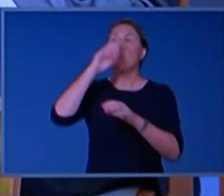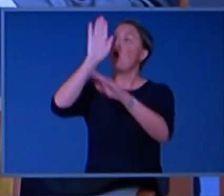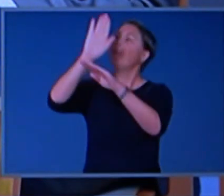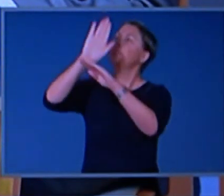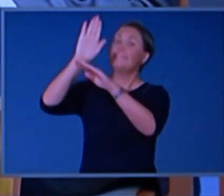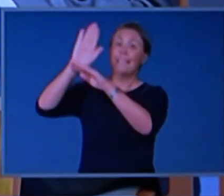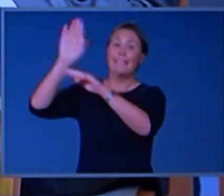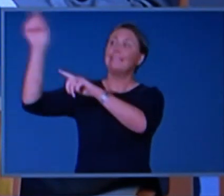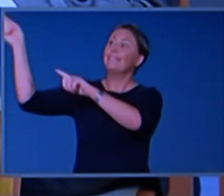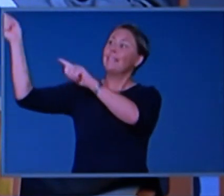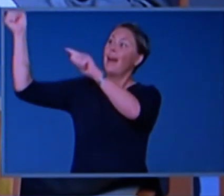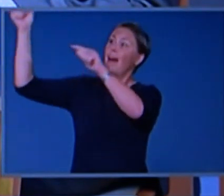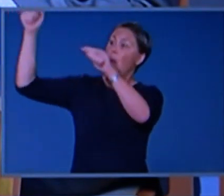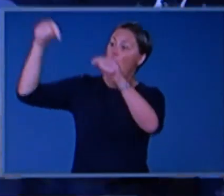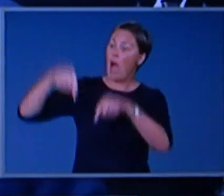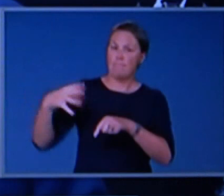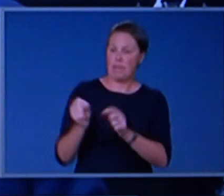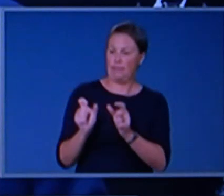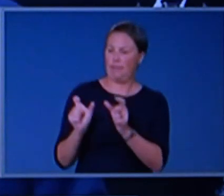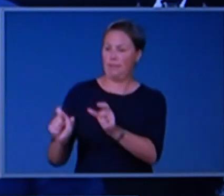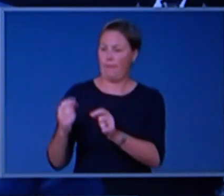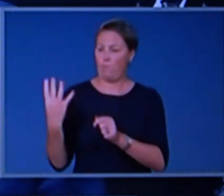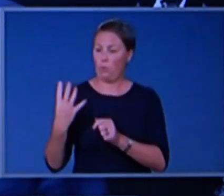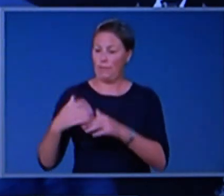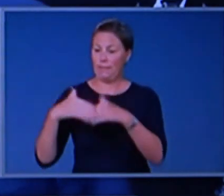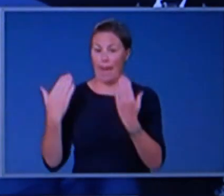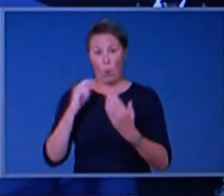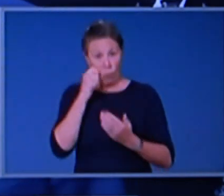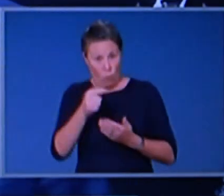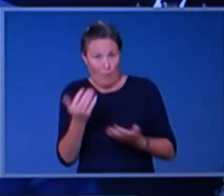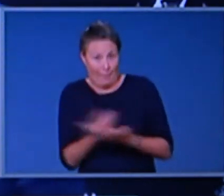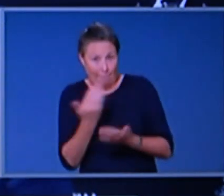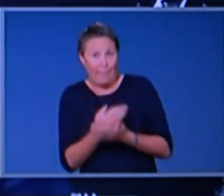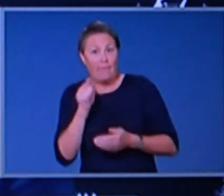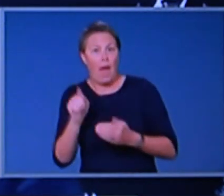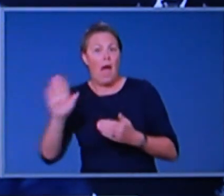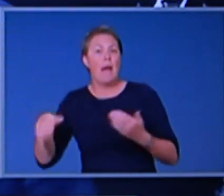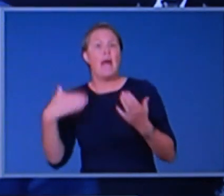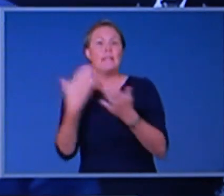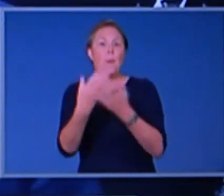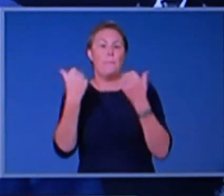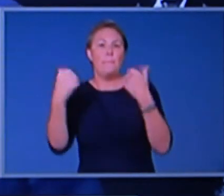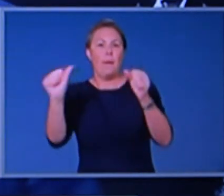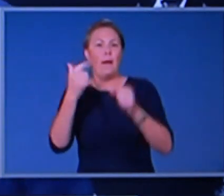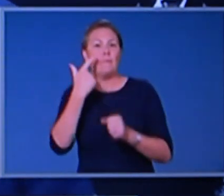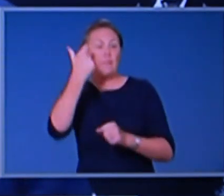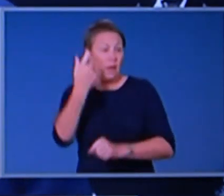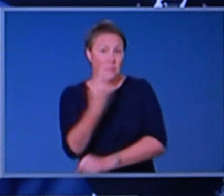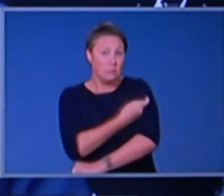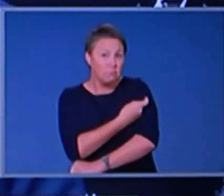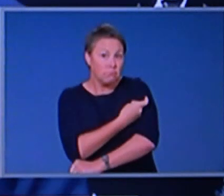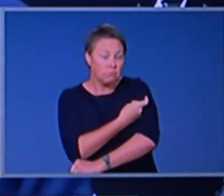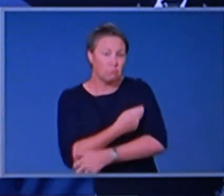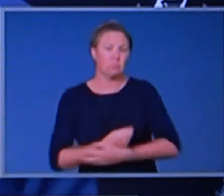as there's no vaccine? Well, on the latter point, Potentially. There may